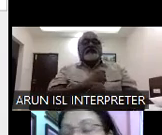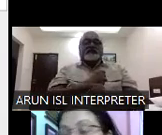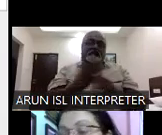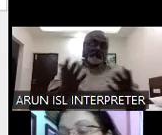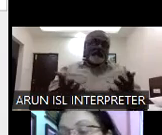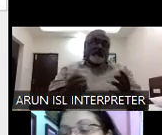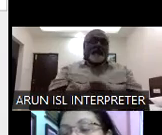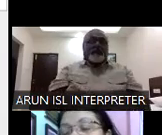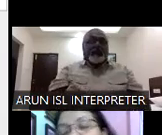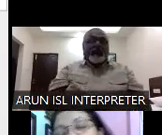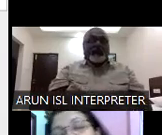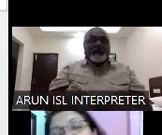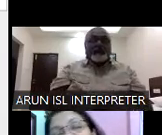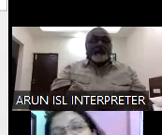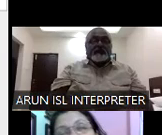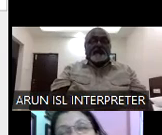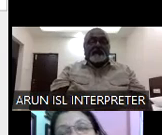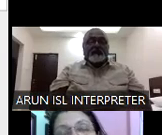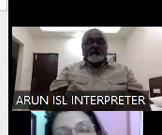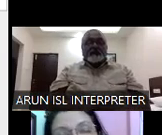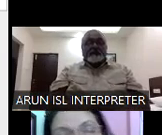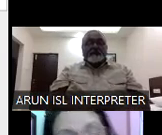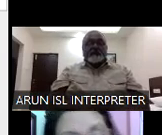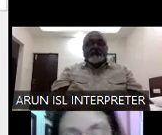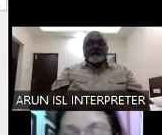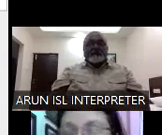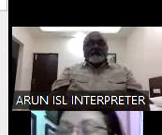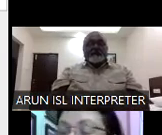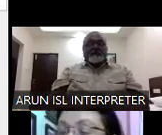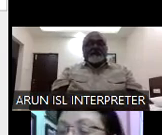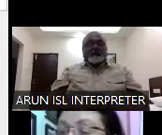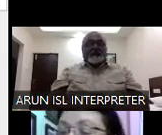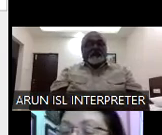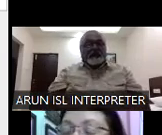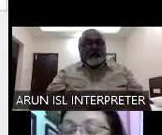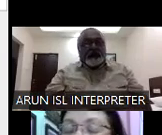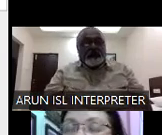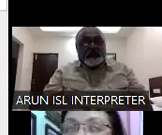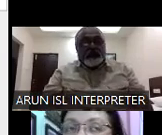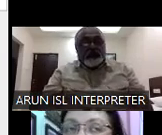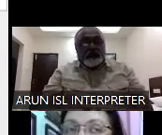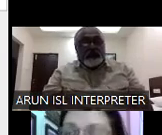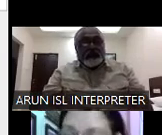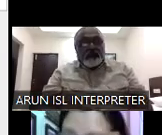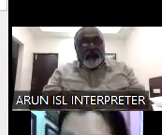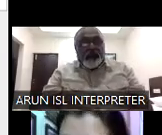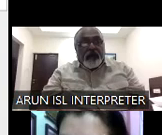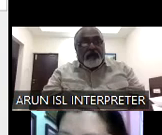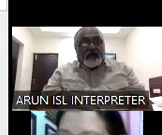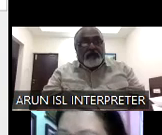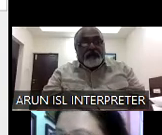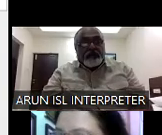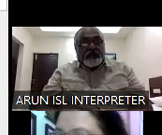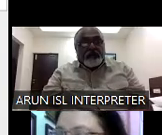is the macro system and the macro level interventions. It's very important that how the various schemes